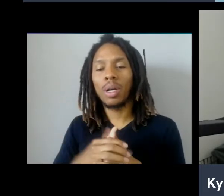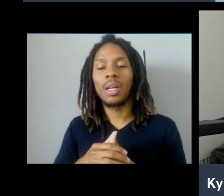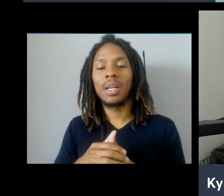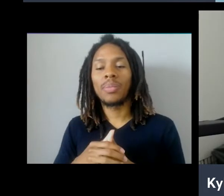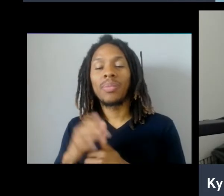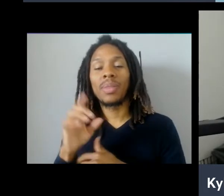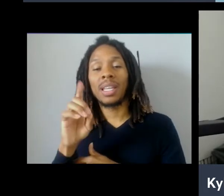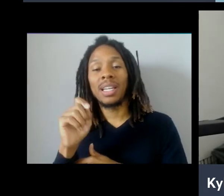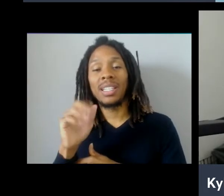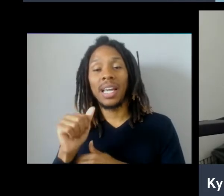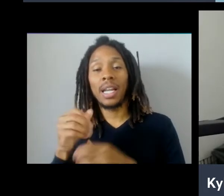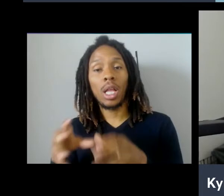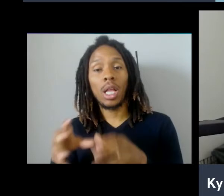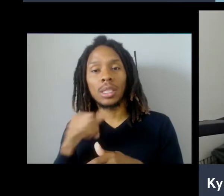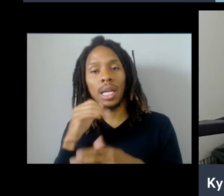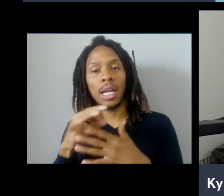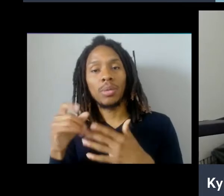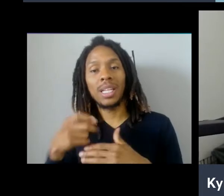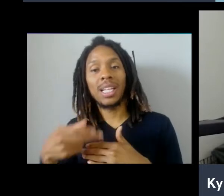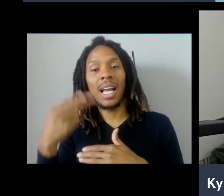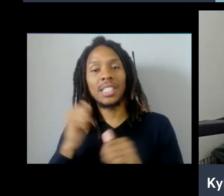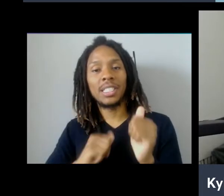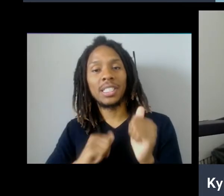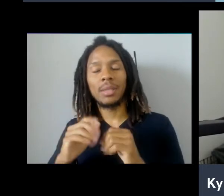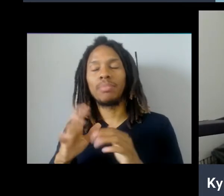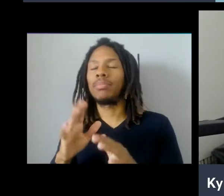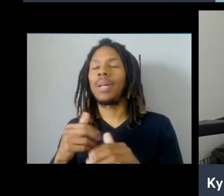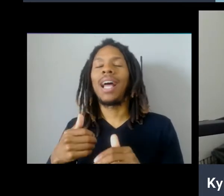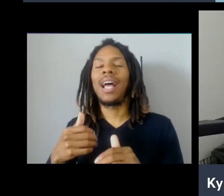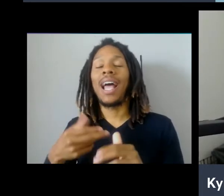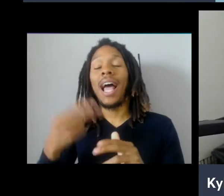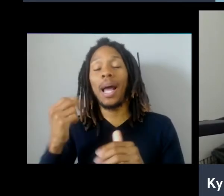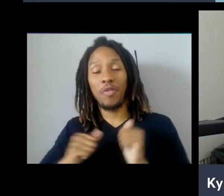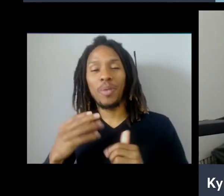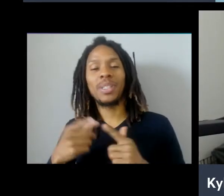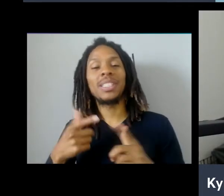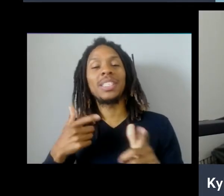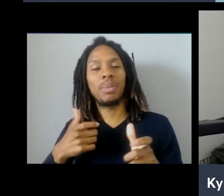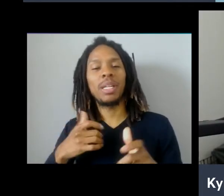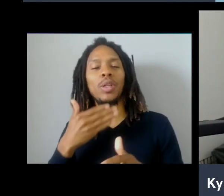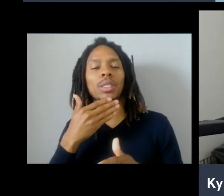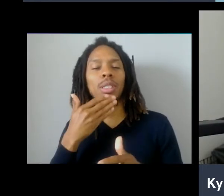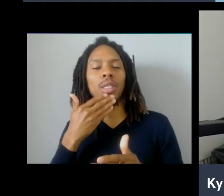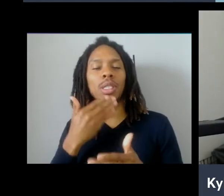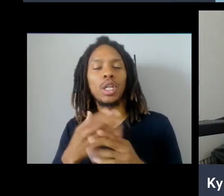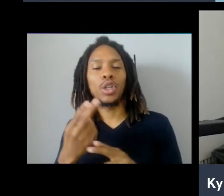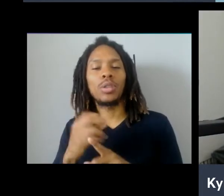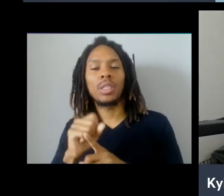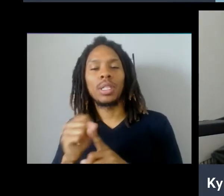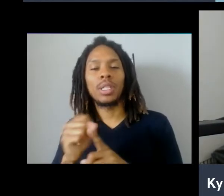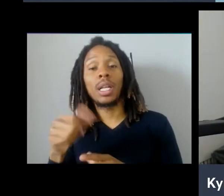option, and you need high speed and performance. So that's another good use case. Another big one is